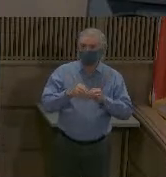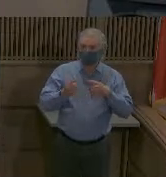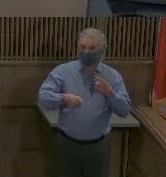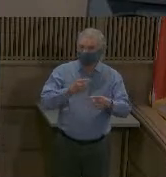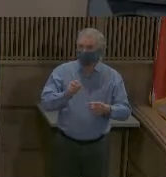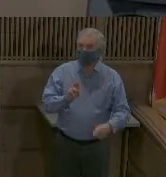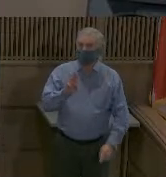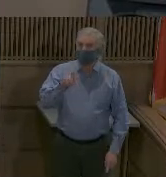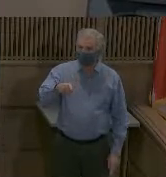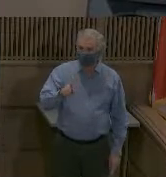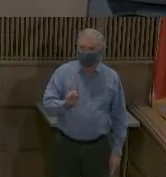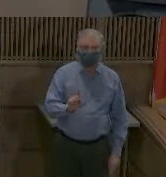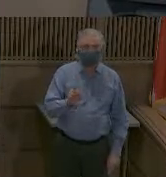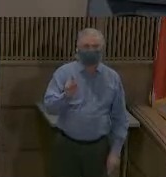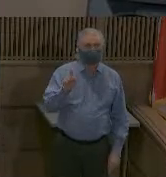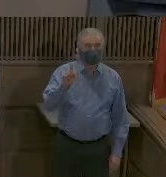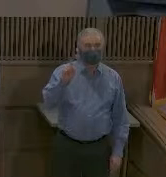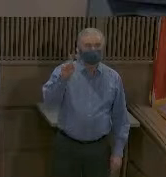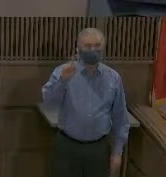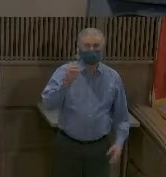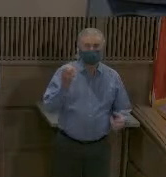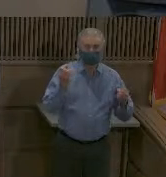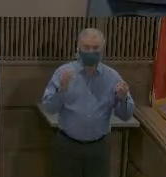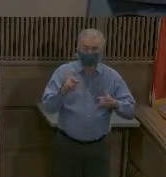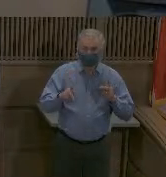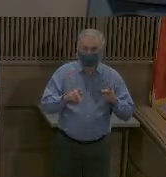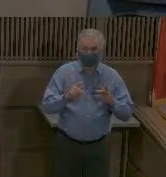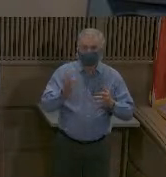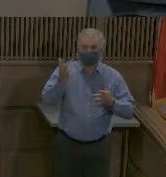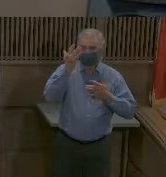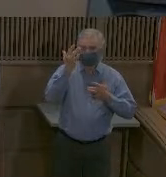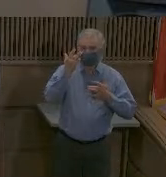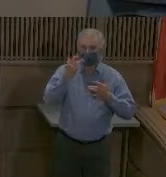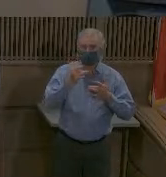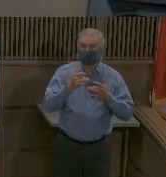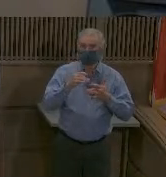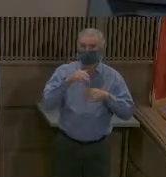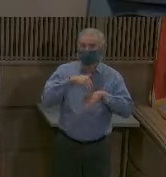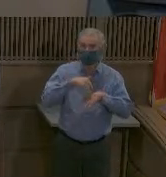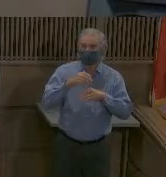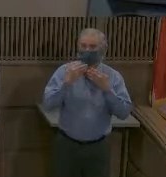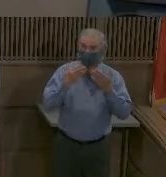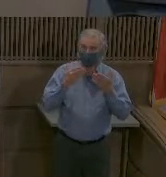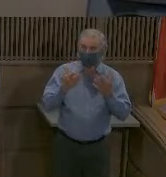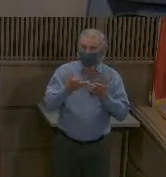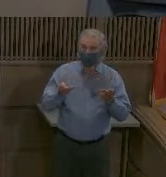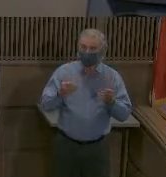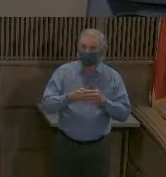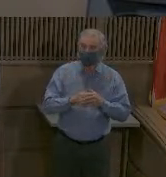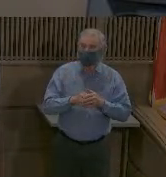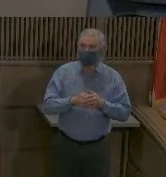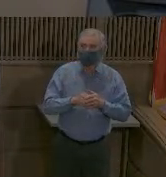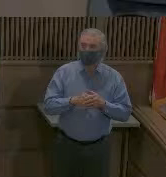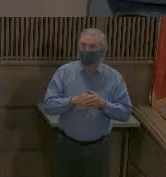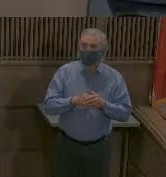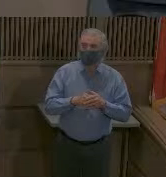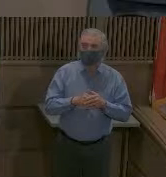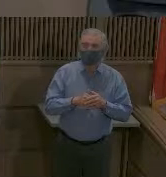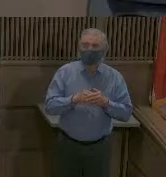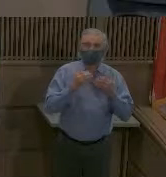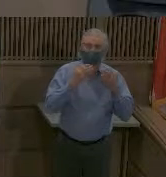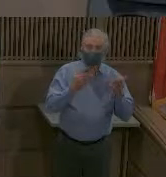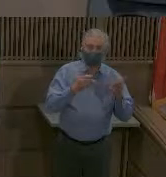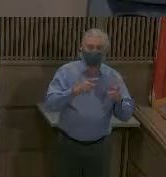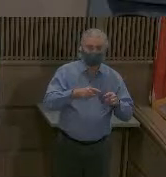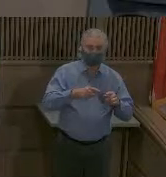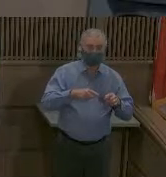Thanksgiving and Christmas holidays. So you had a bunch of people that got infected over turkey dinners at Thanksgiving. okay? That happens. So you had those people, they went out to the community,